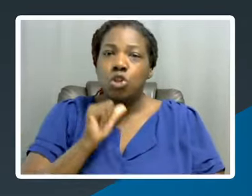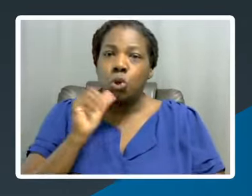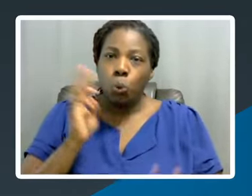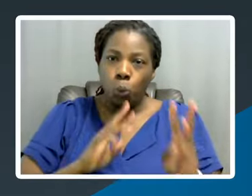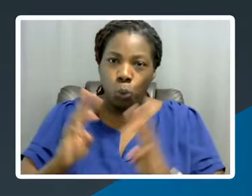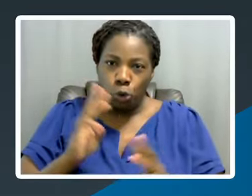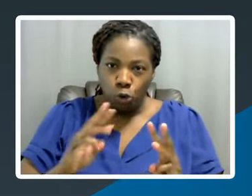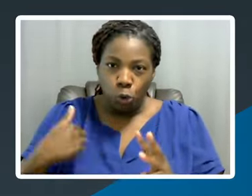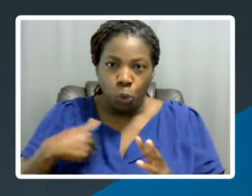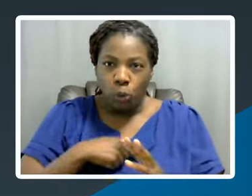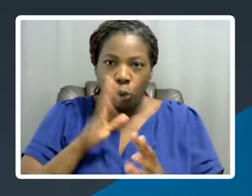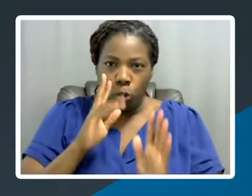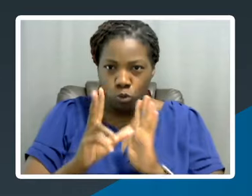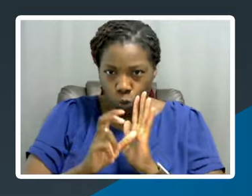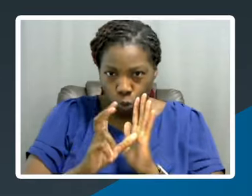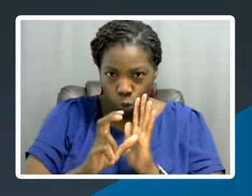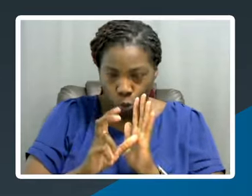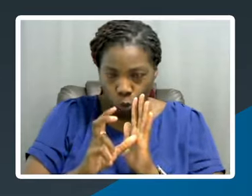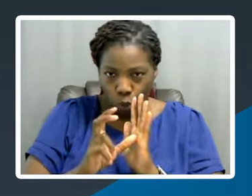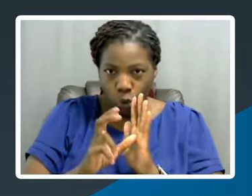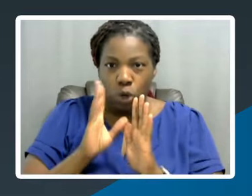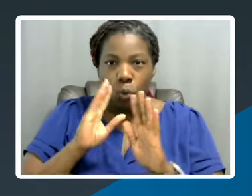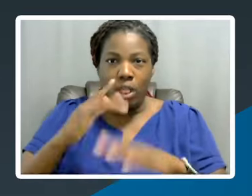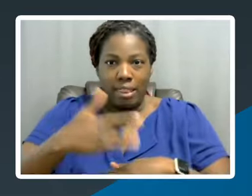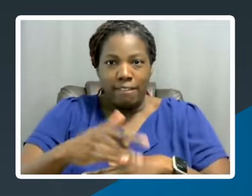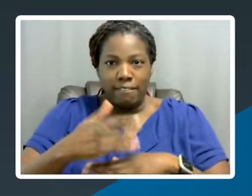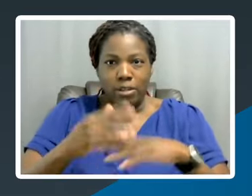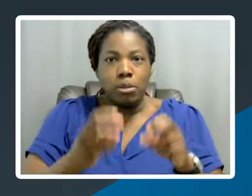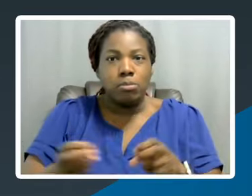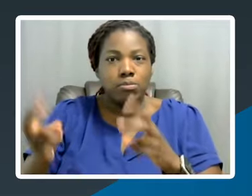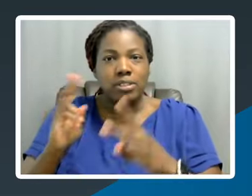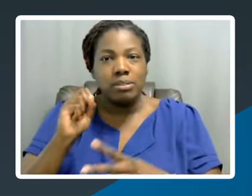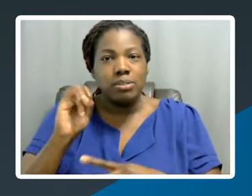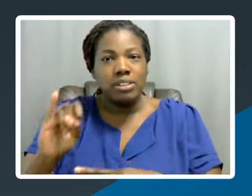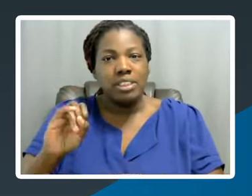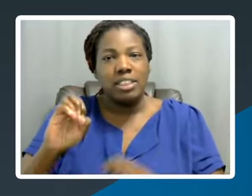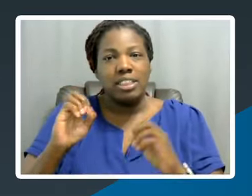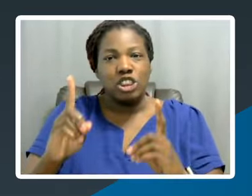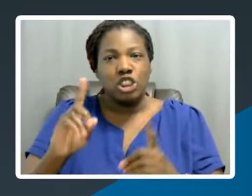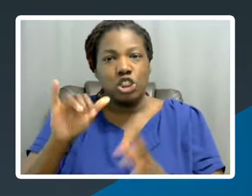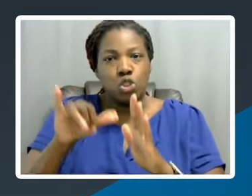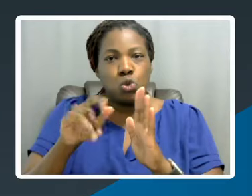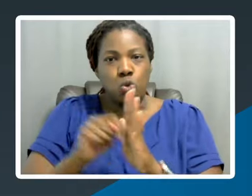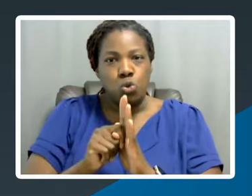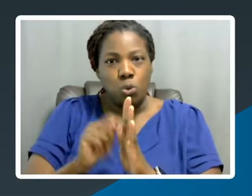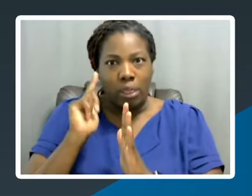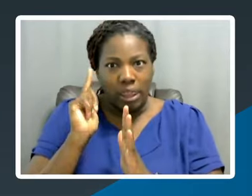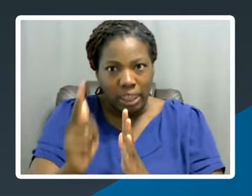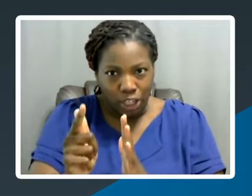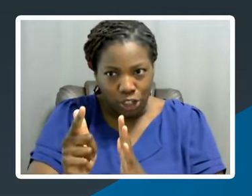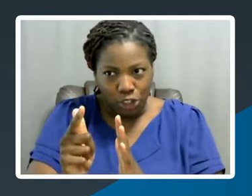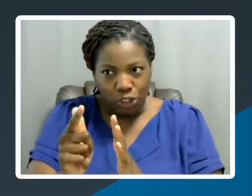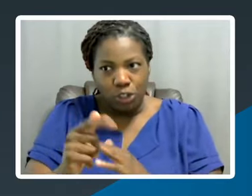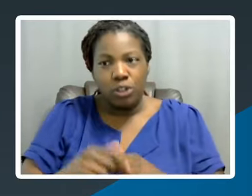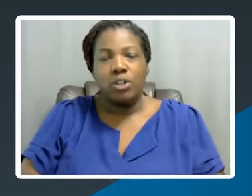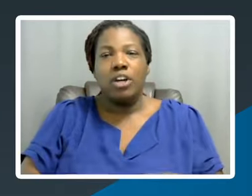recording many of the sessions and they will be available on our Smithsonian Education YouTube channel and will be evergreen for you to be able to